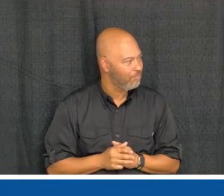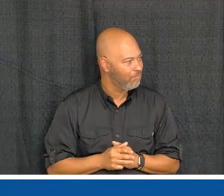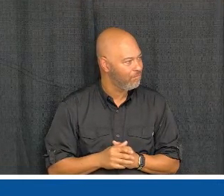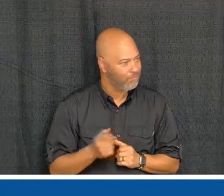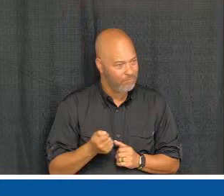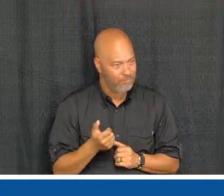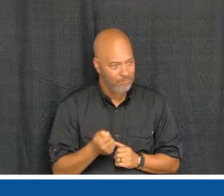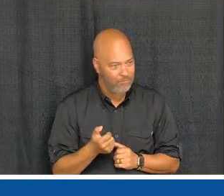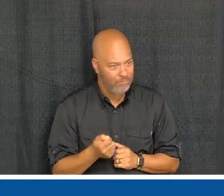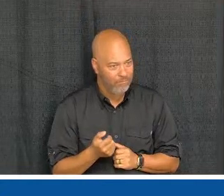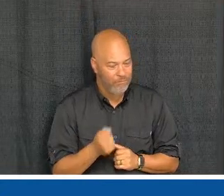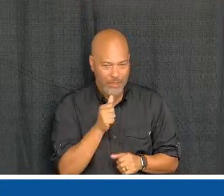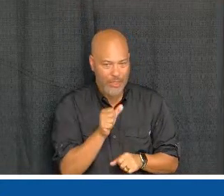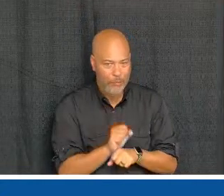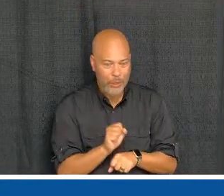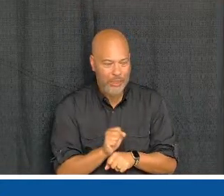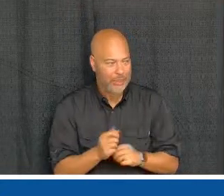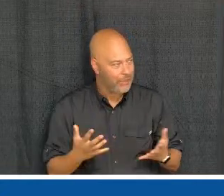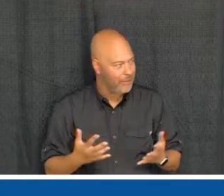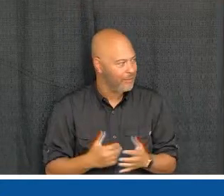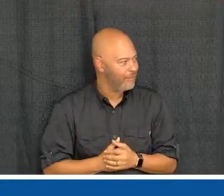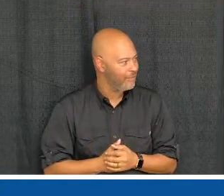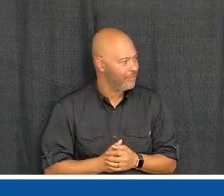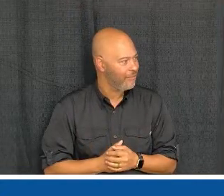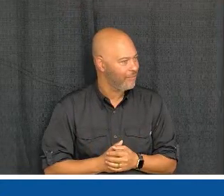You got a permit? Well, if,